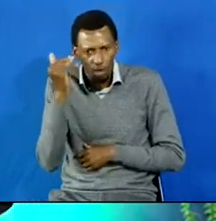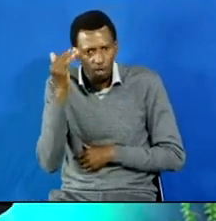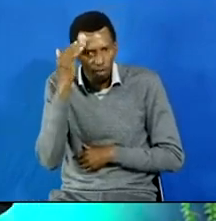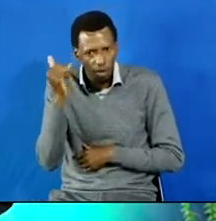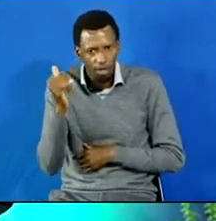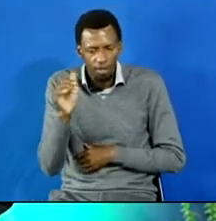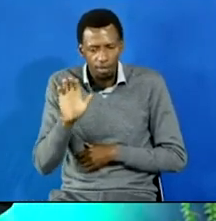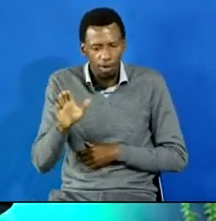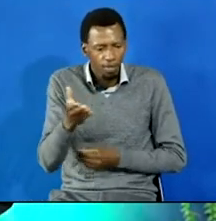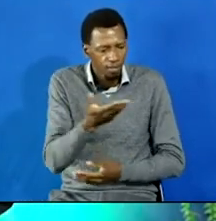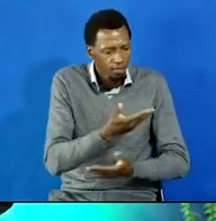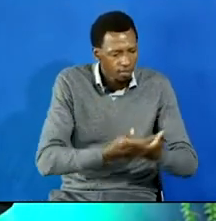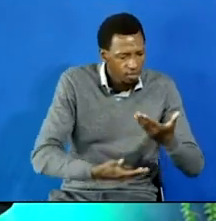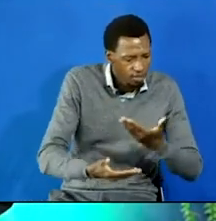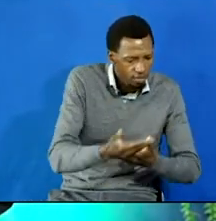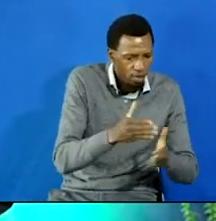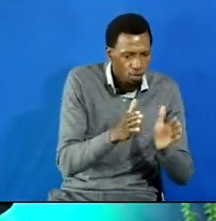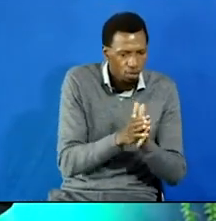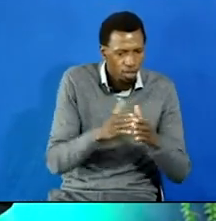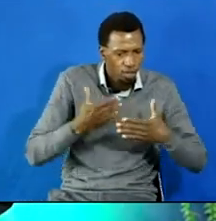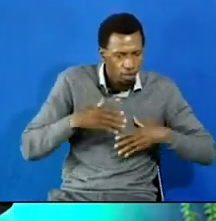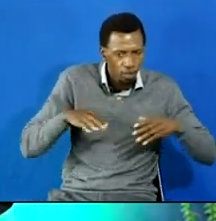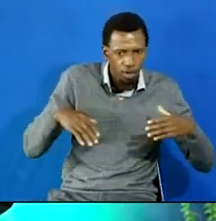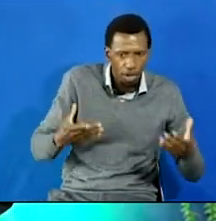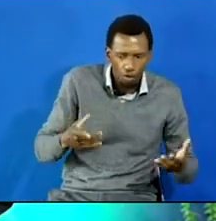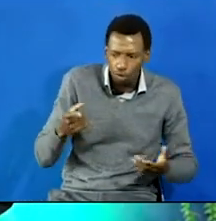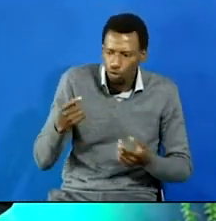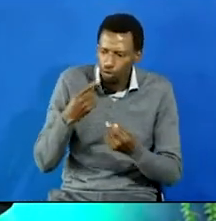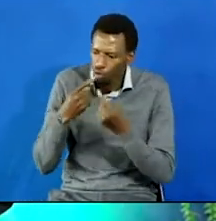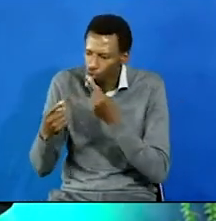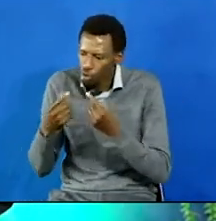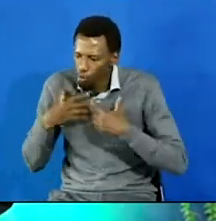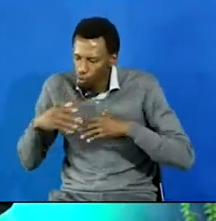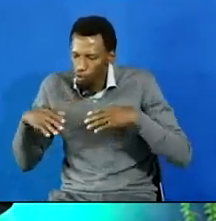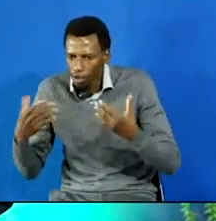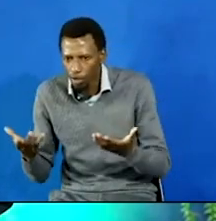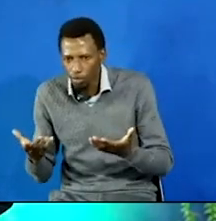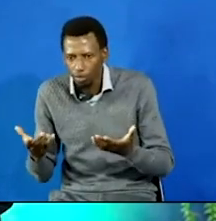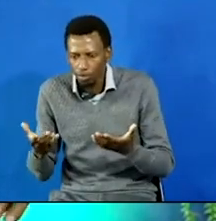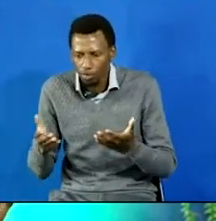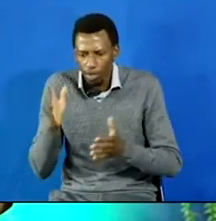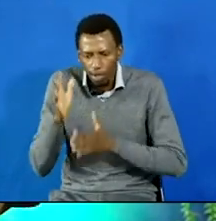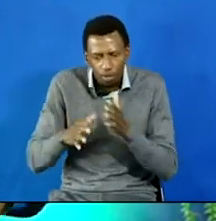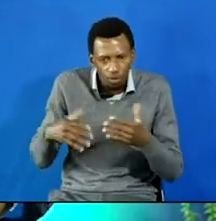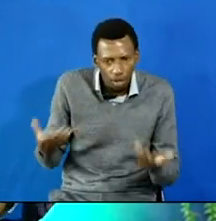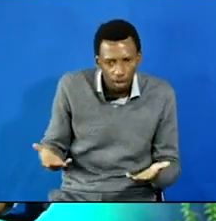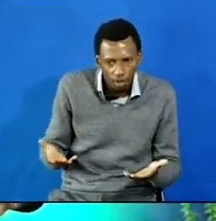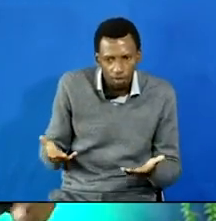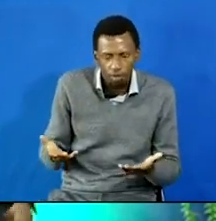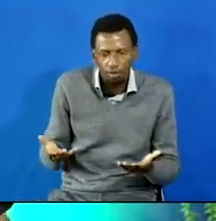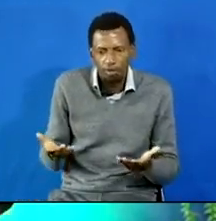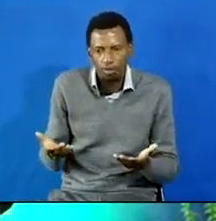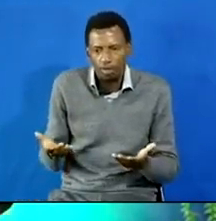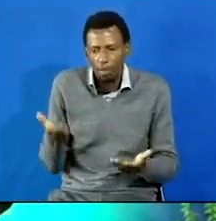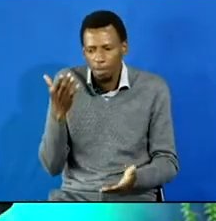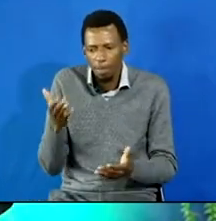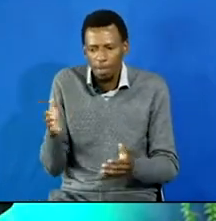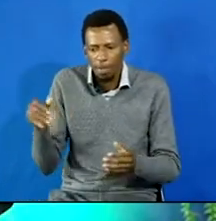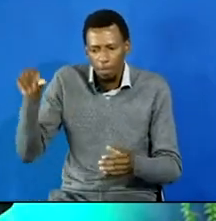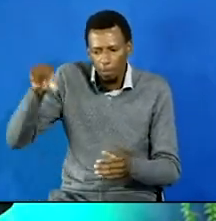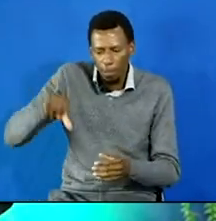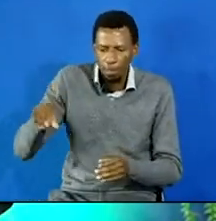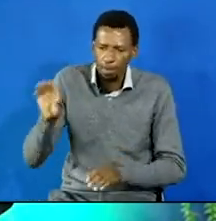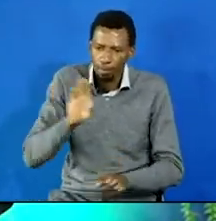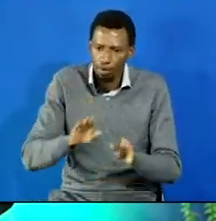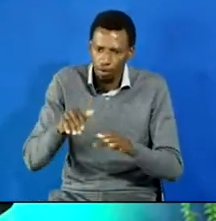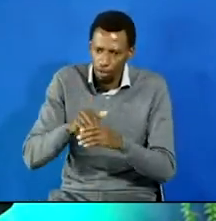of our interactions with the people, because of our speeches with the people, because of the many things that we could be doing in our